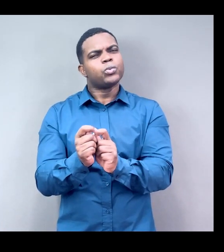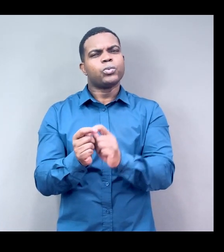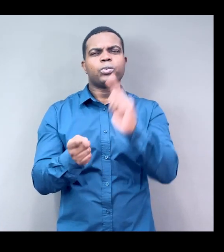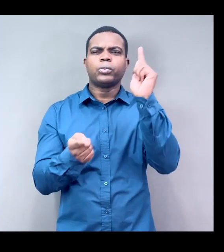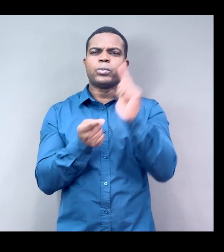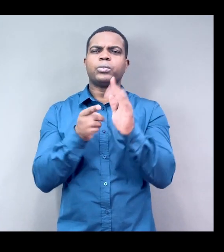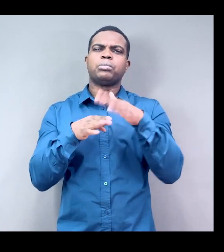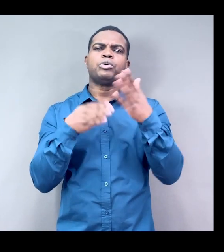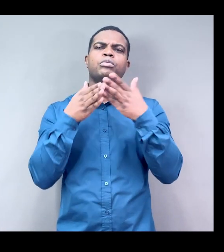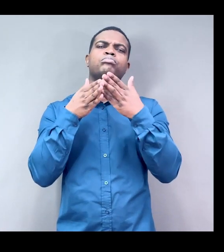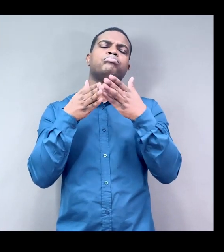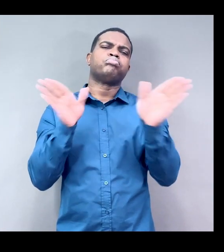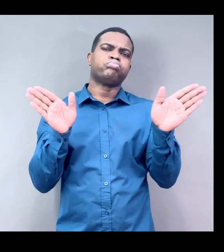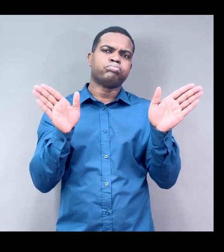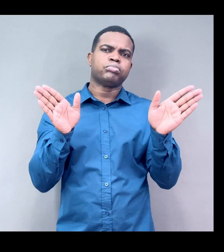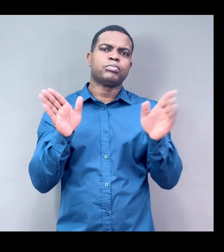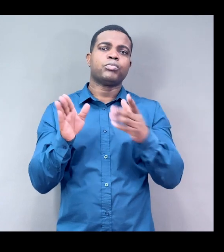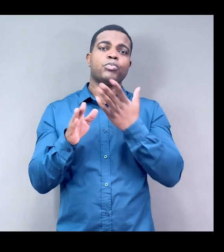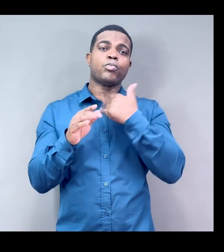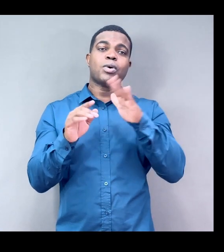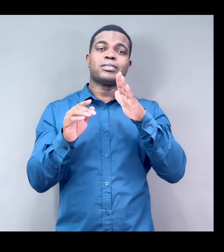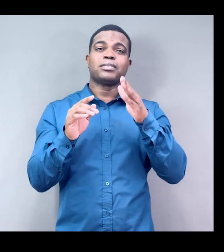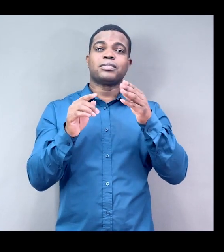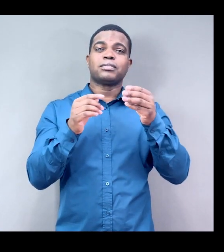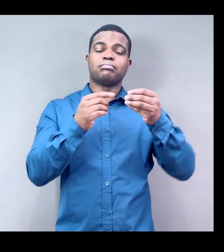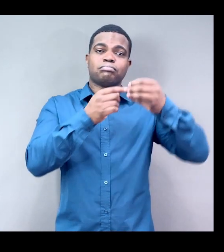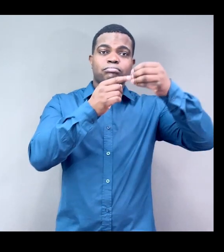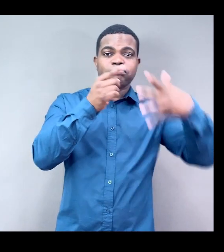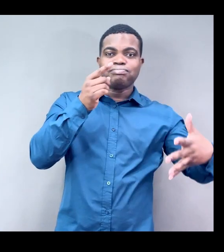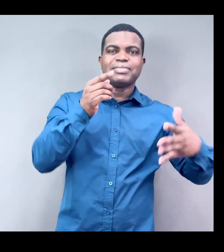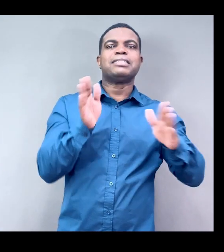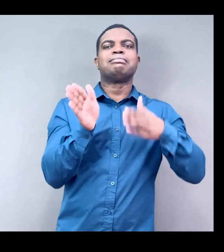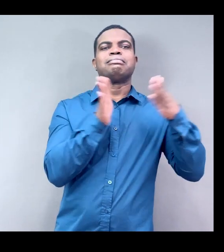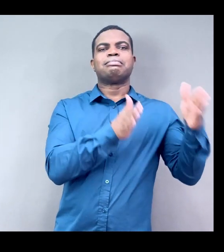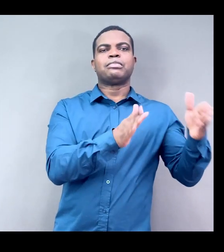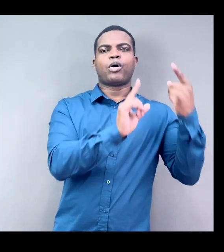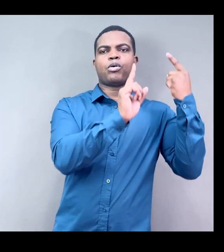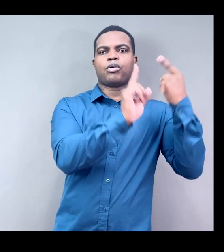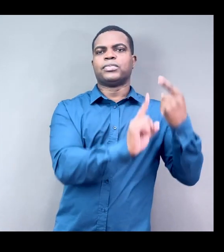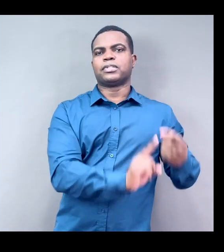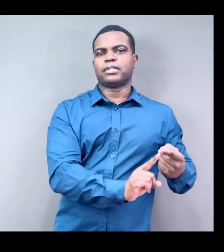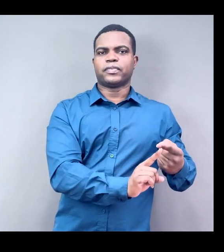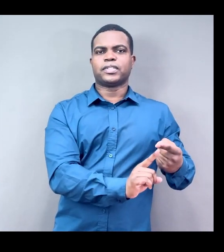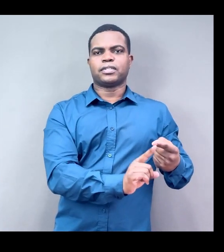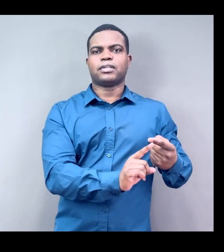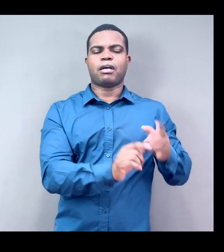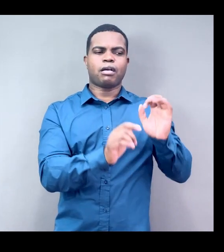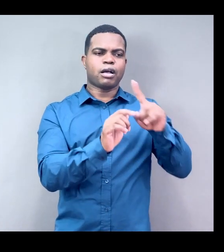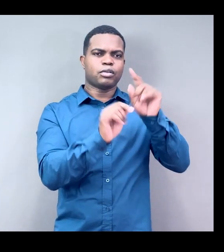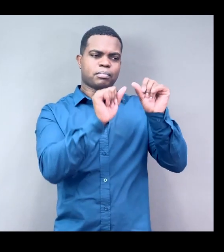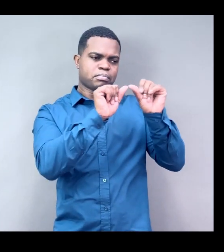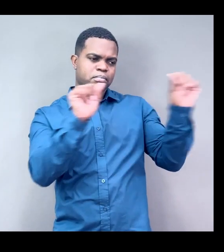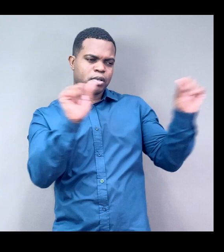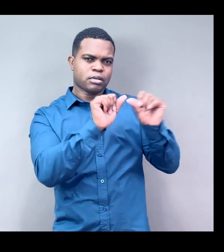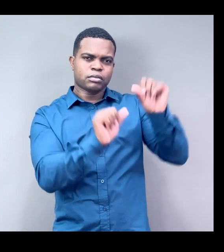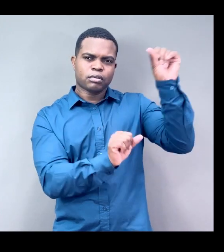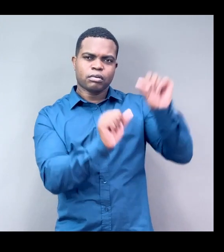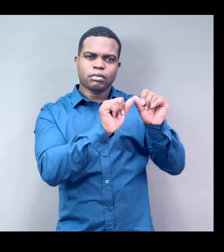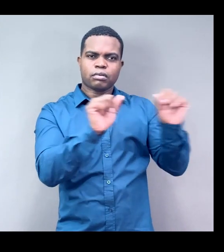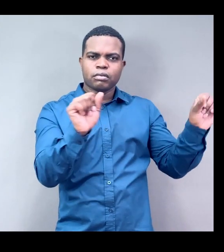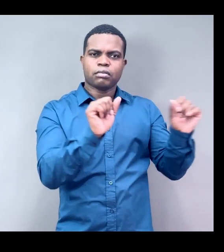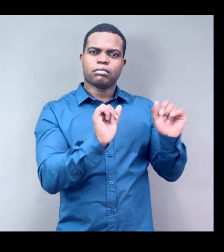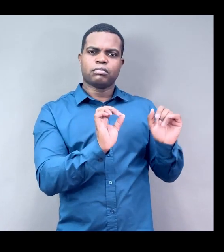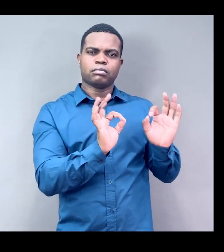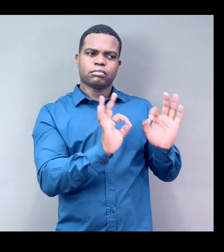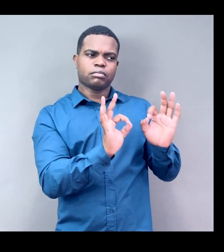Also, they are less specific. Goals are not as detailed or specific as objectives, and they